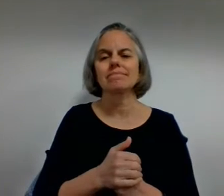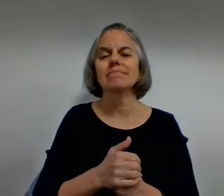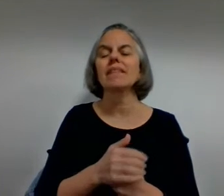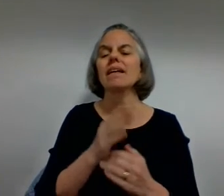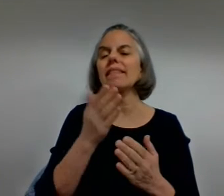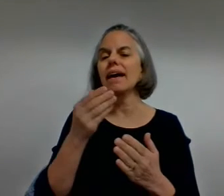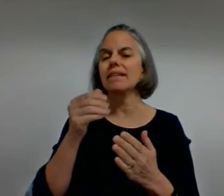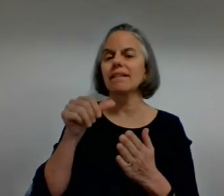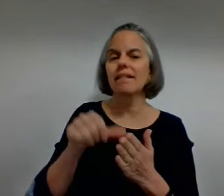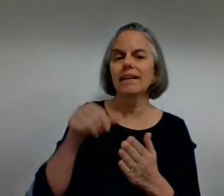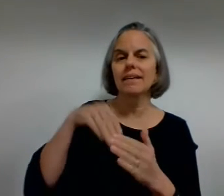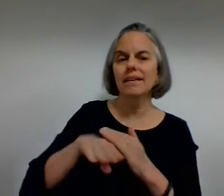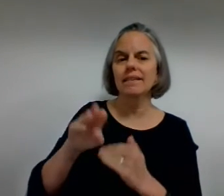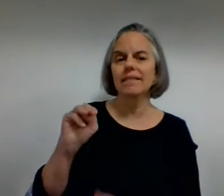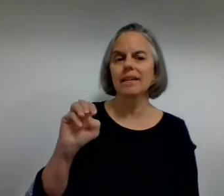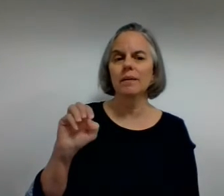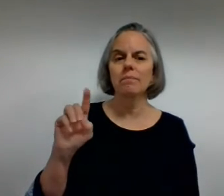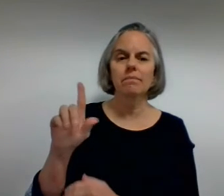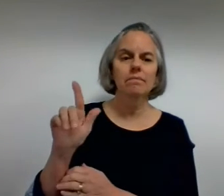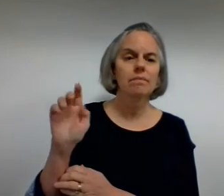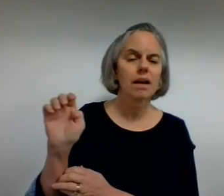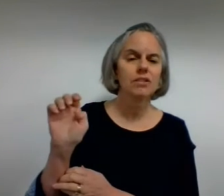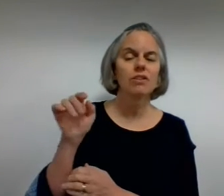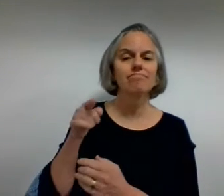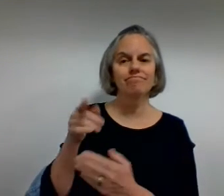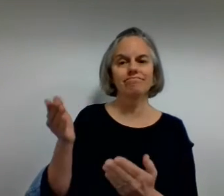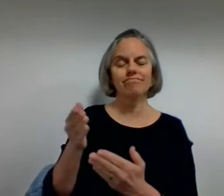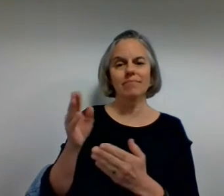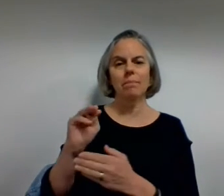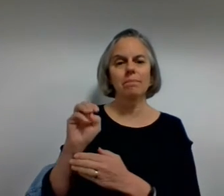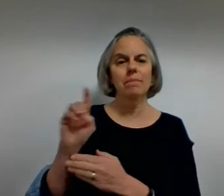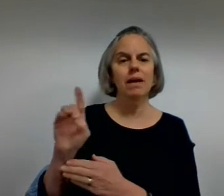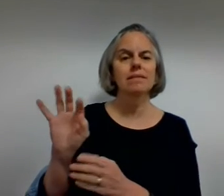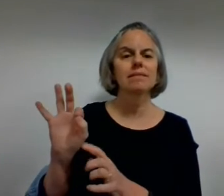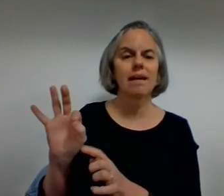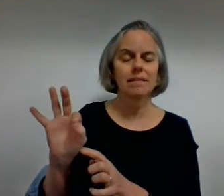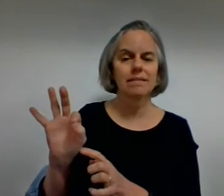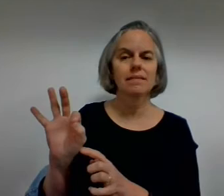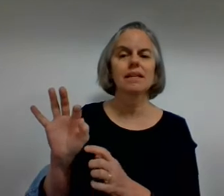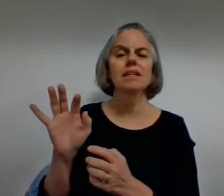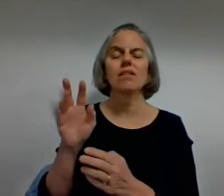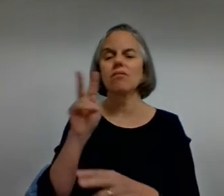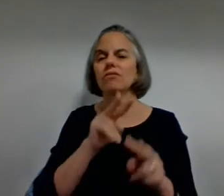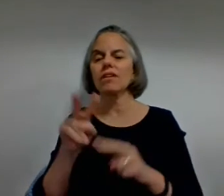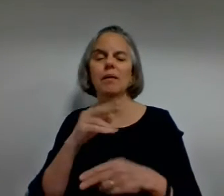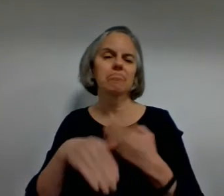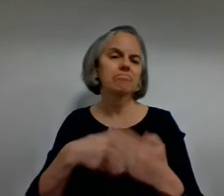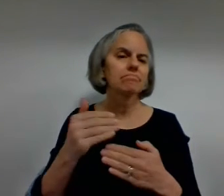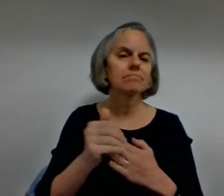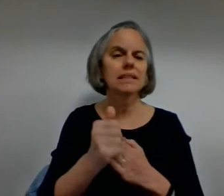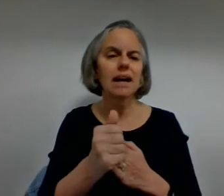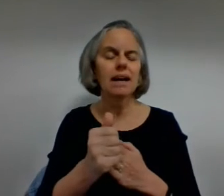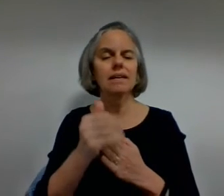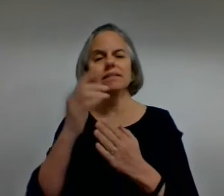from there, click into your modules and it'll take you here to module 9. Let's take a look at the pacing